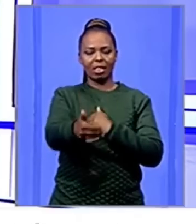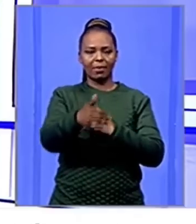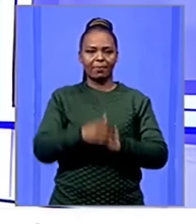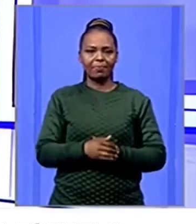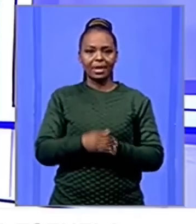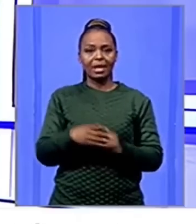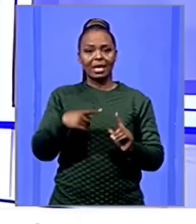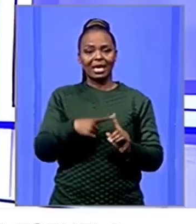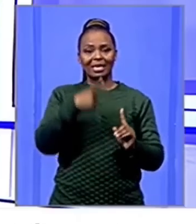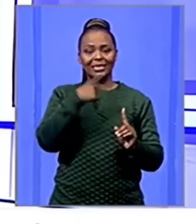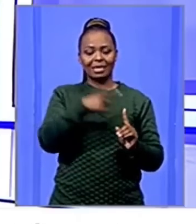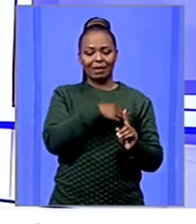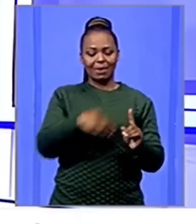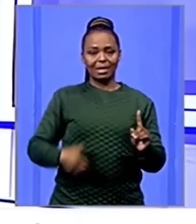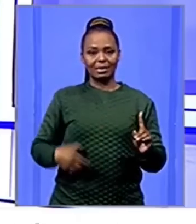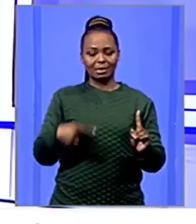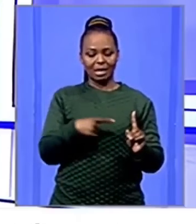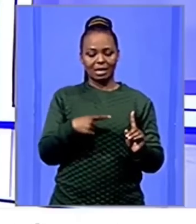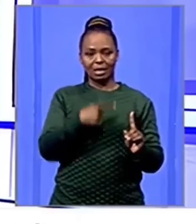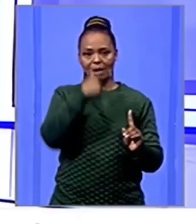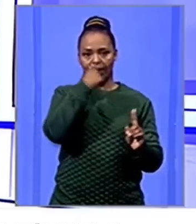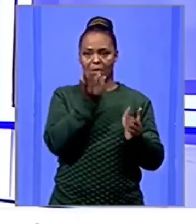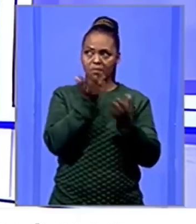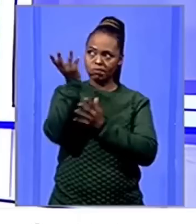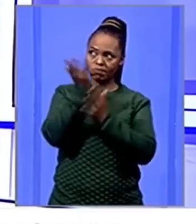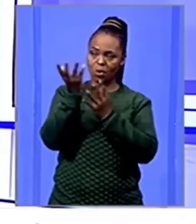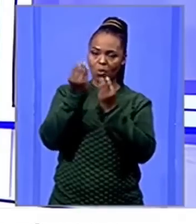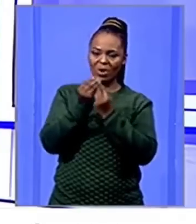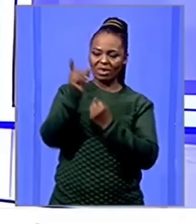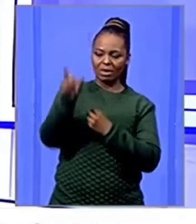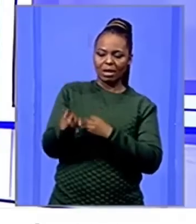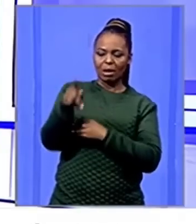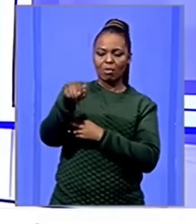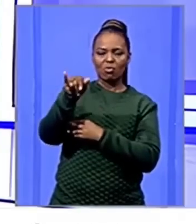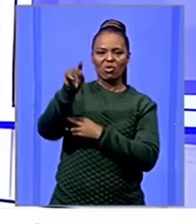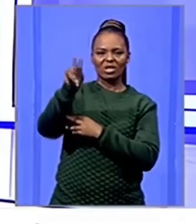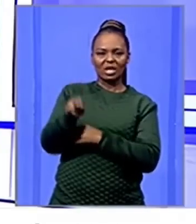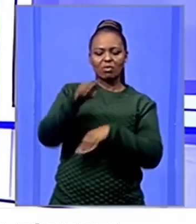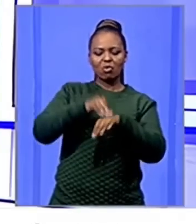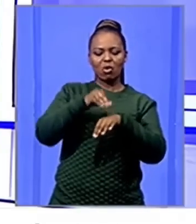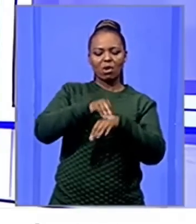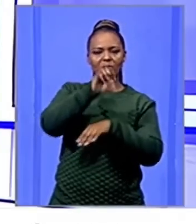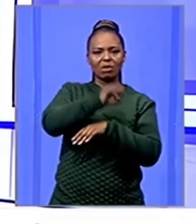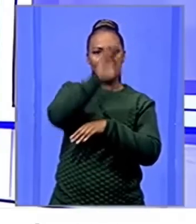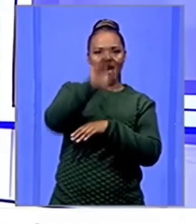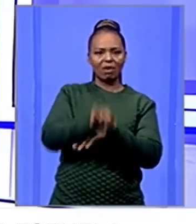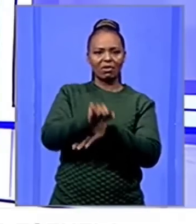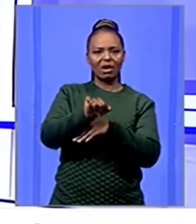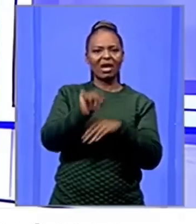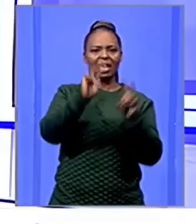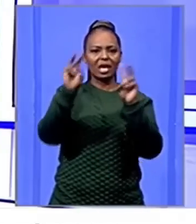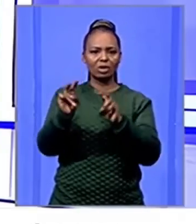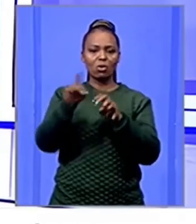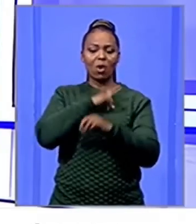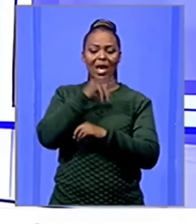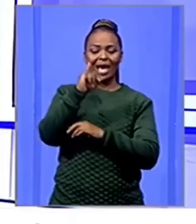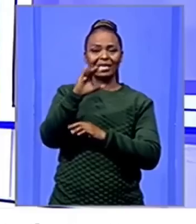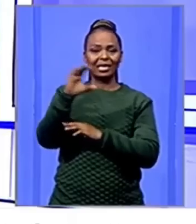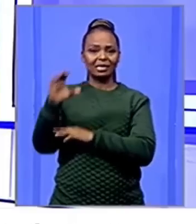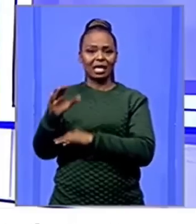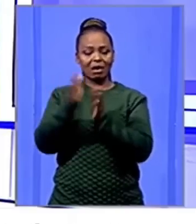re moporesidente Ramaphosa o buisane le molekane nae ka kemo wa Russia ka ga mathata a Aforika Borwa a lebaneng nao tebang le boikuelo jwa kgotlatshekelo